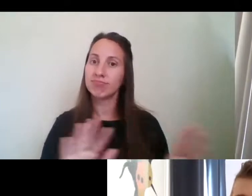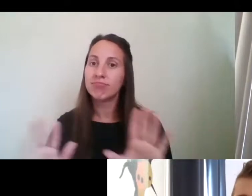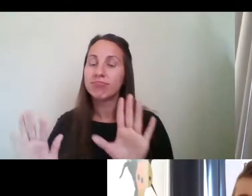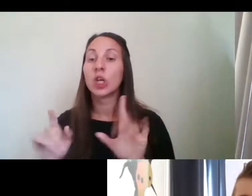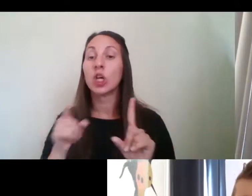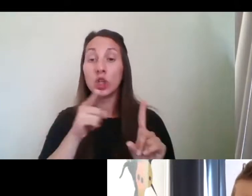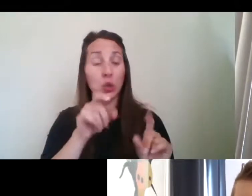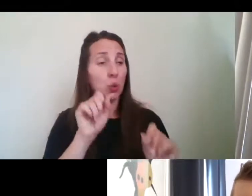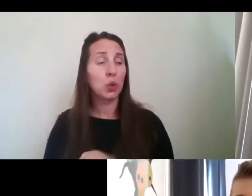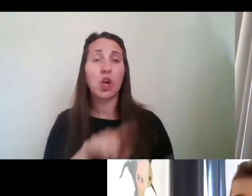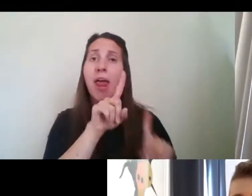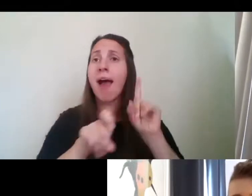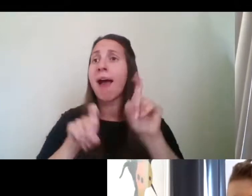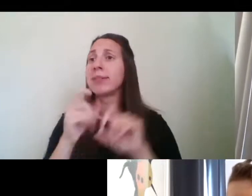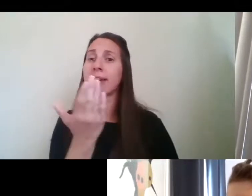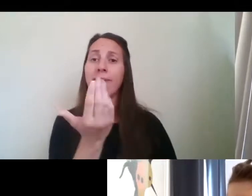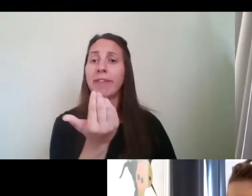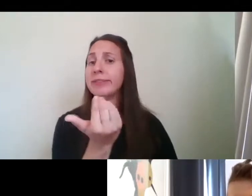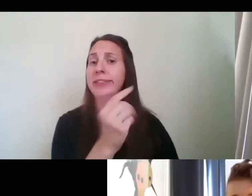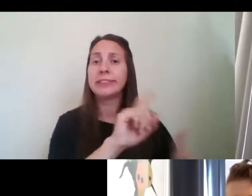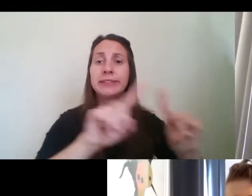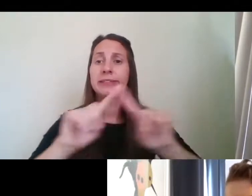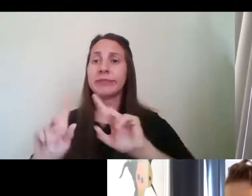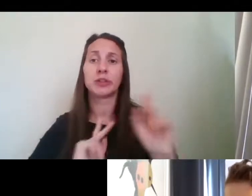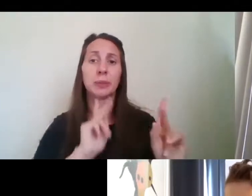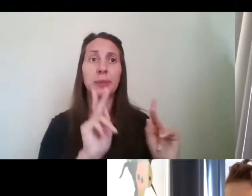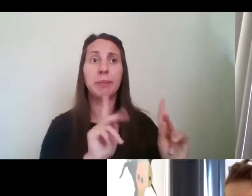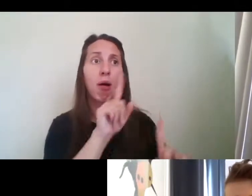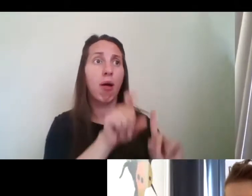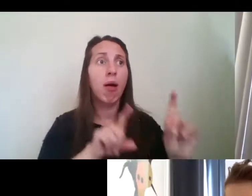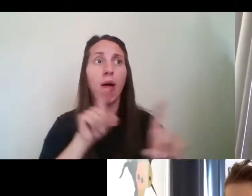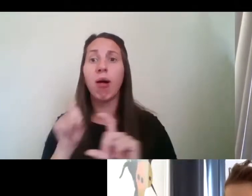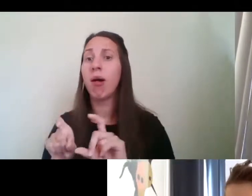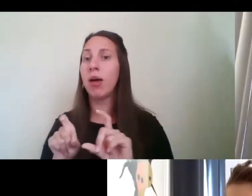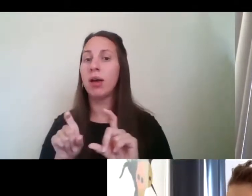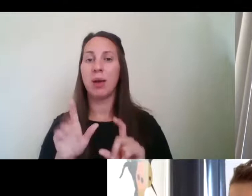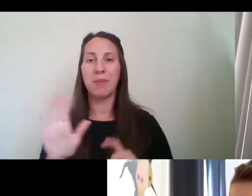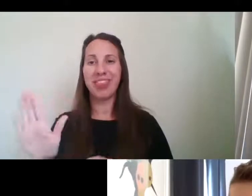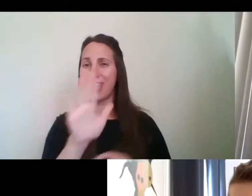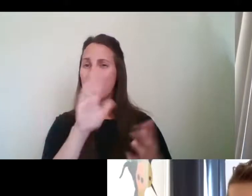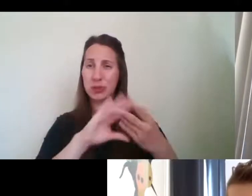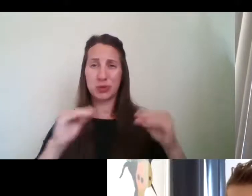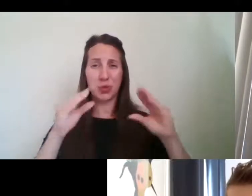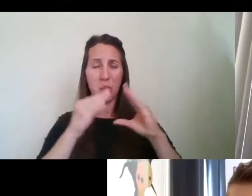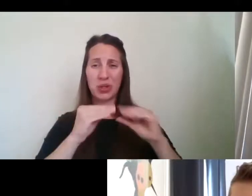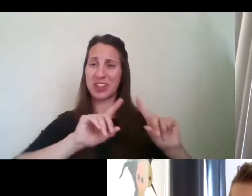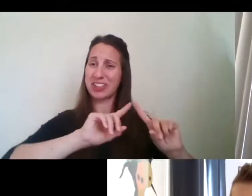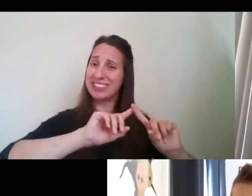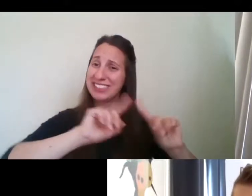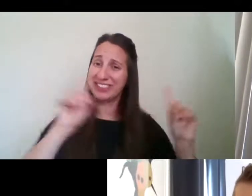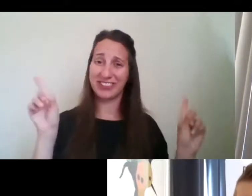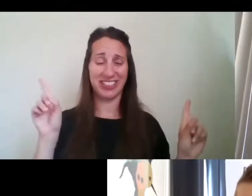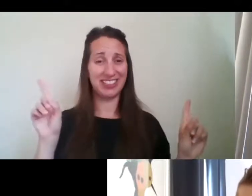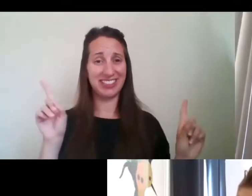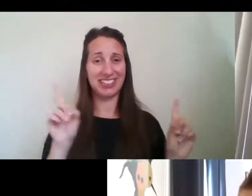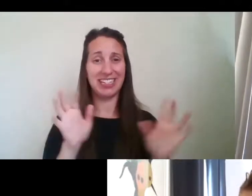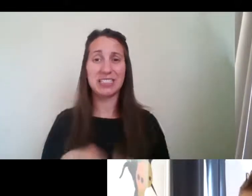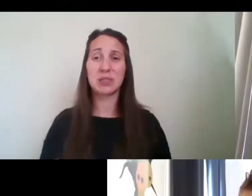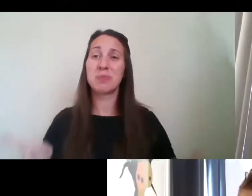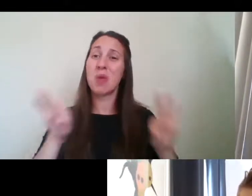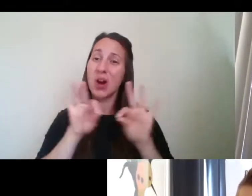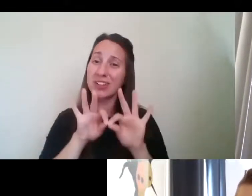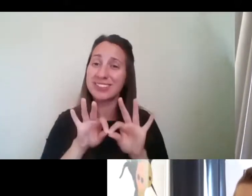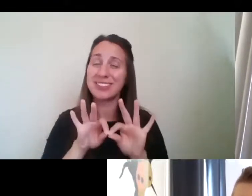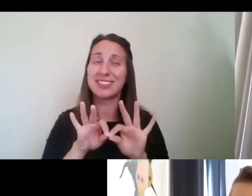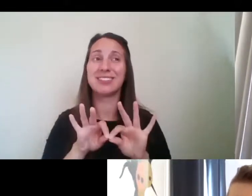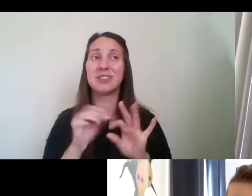have similar stories, the nuance in between those stories is really meaningful and really important, and it makes them whole human